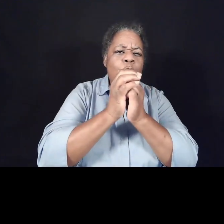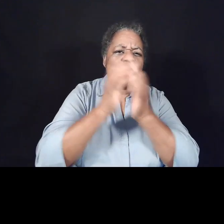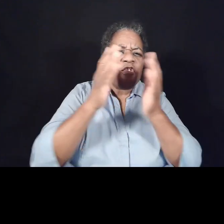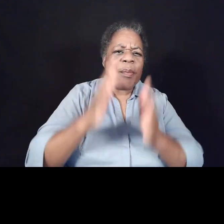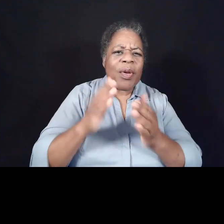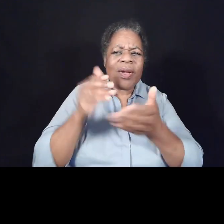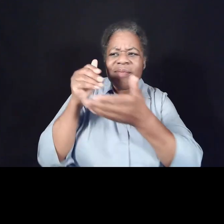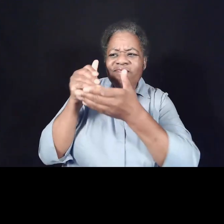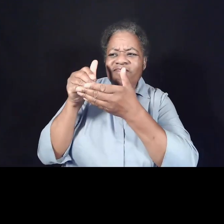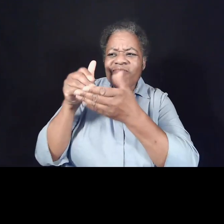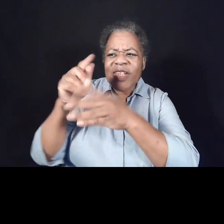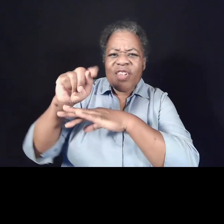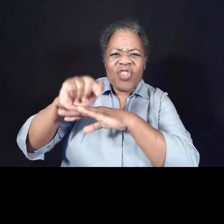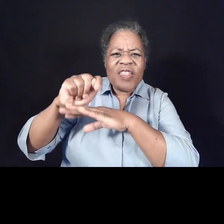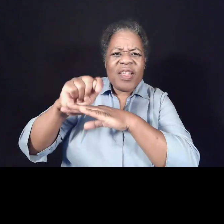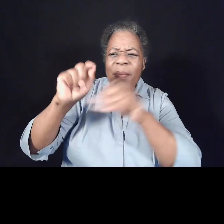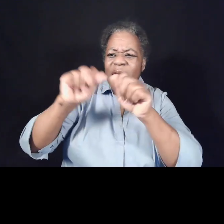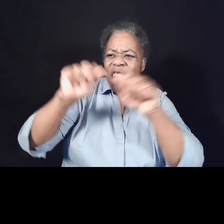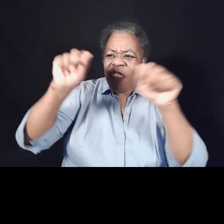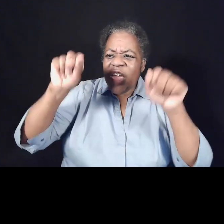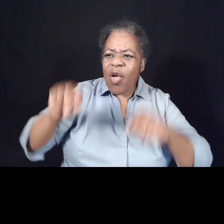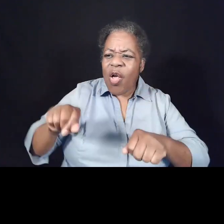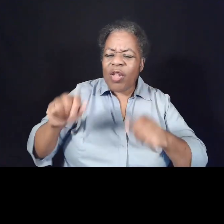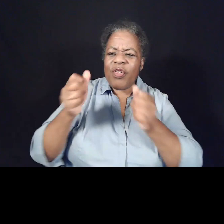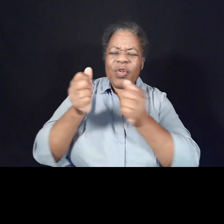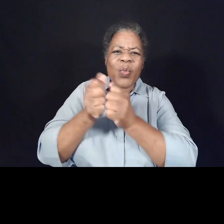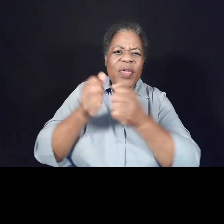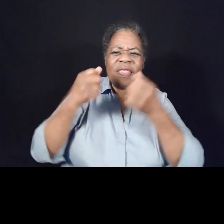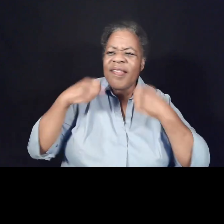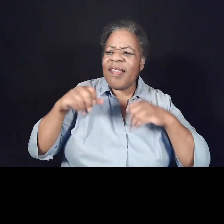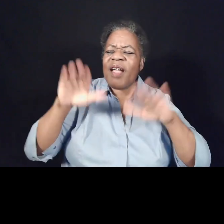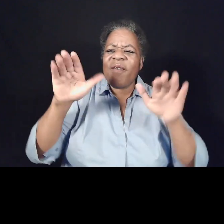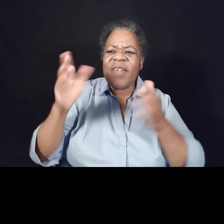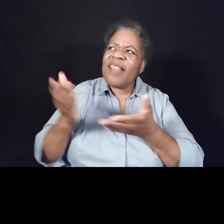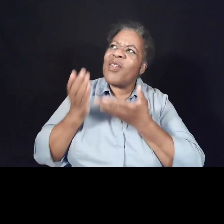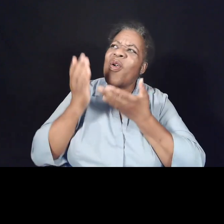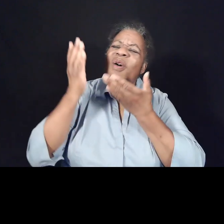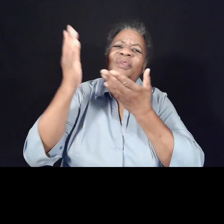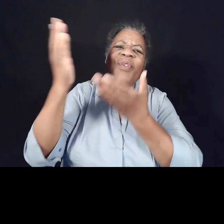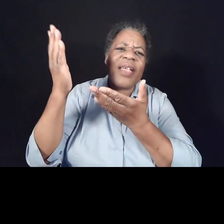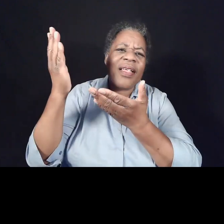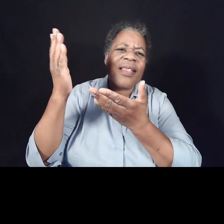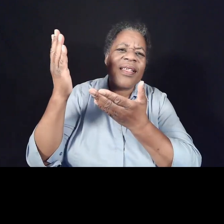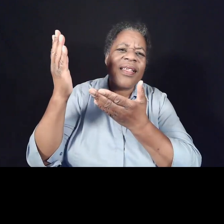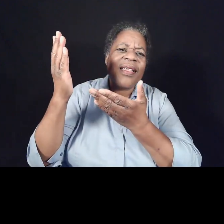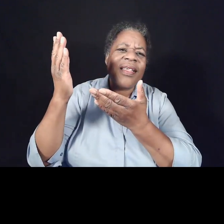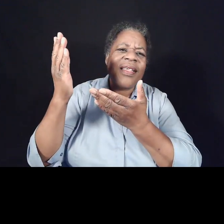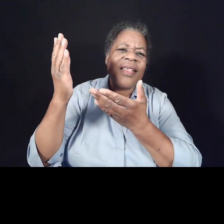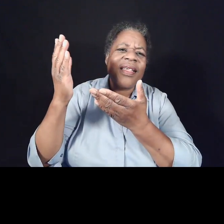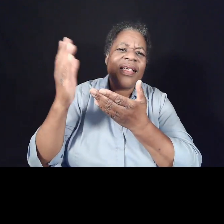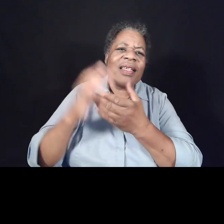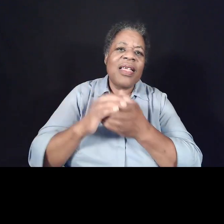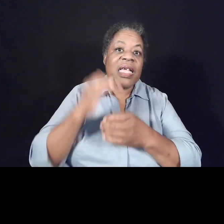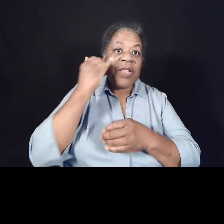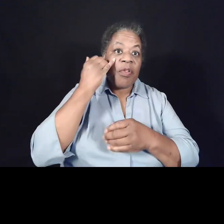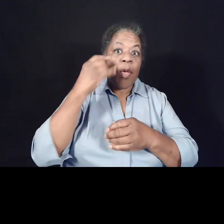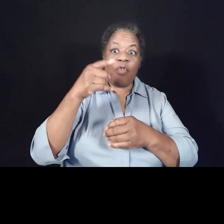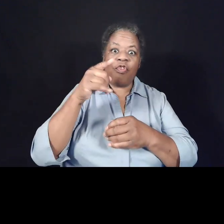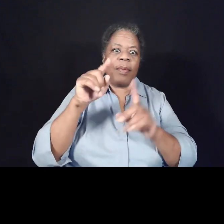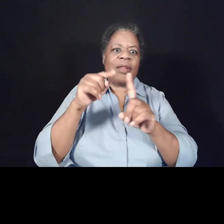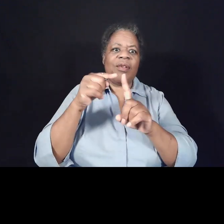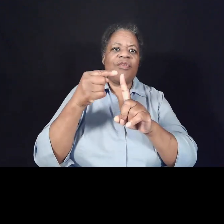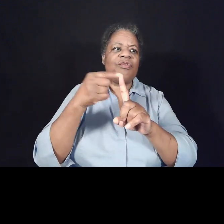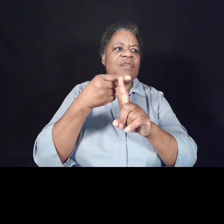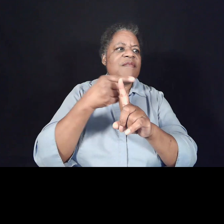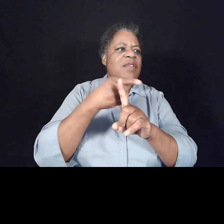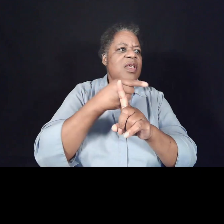temple, approaching the altar with a sacrifice or an offering. So if you've been drifting from